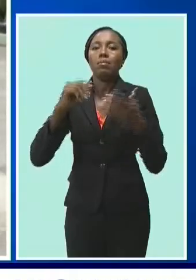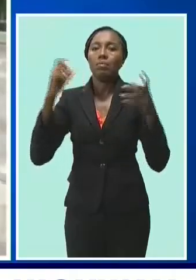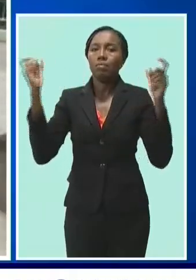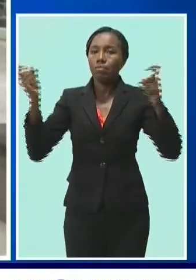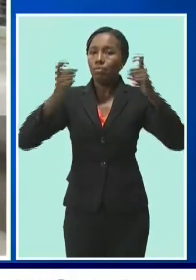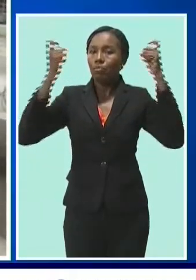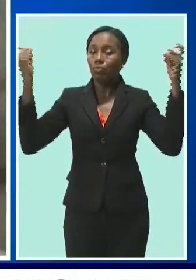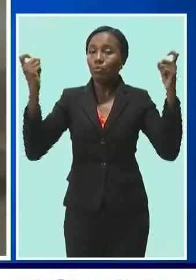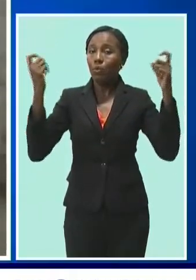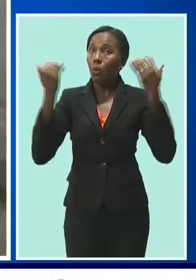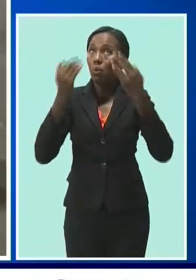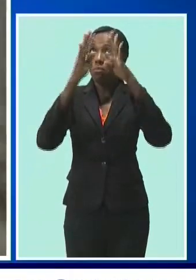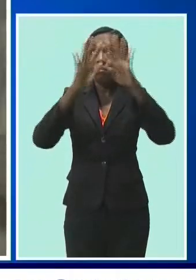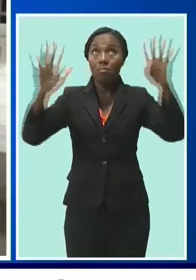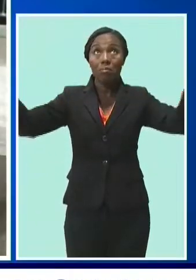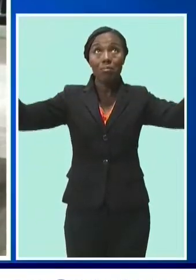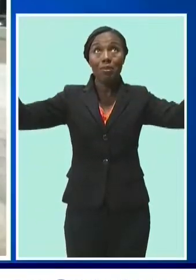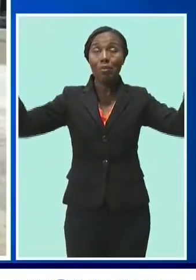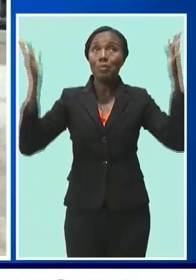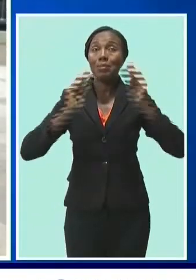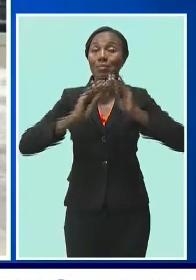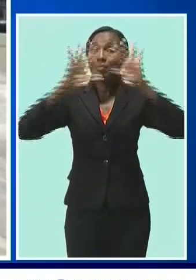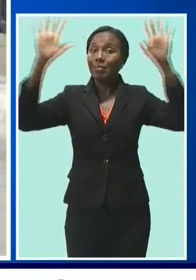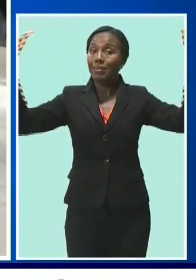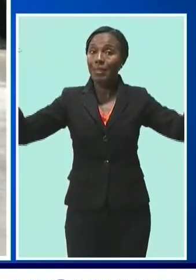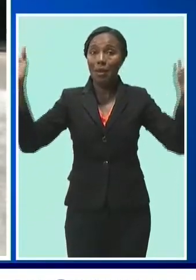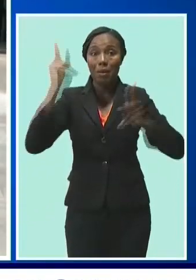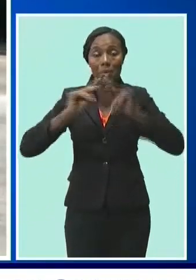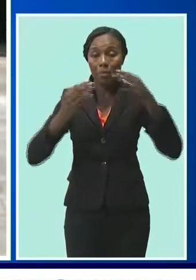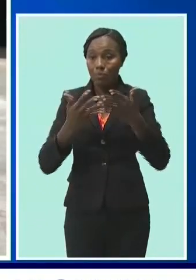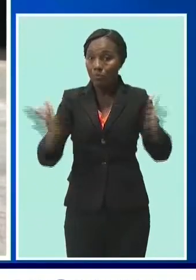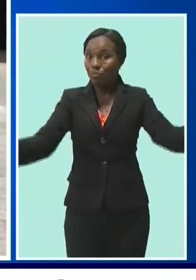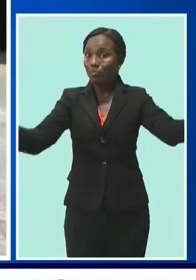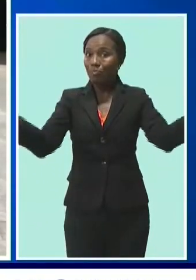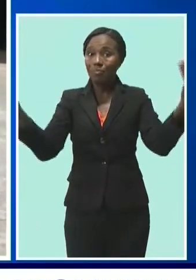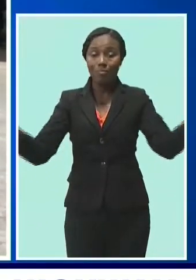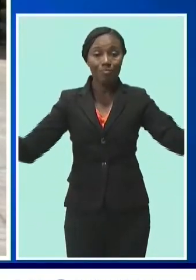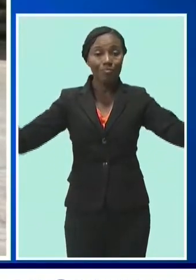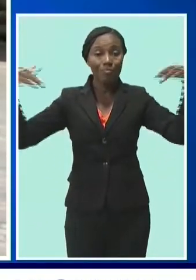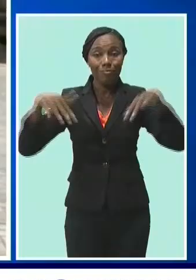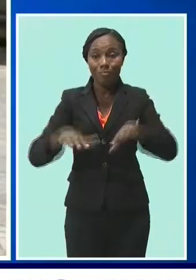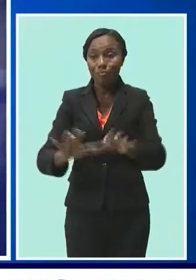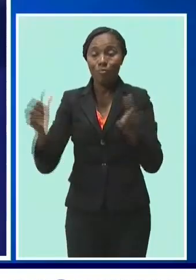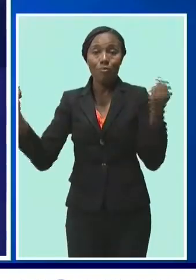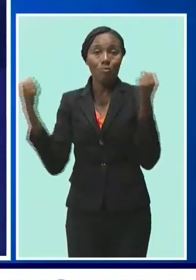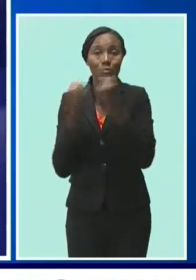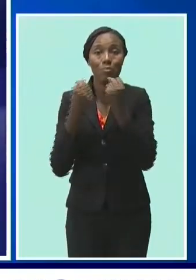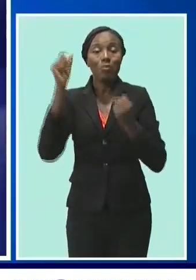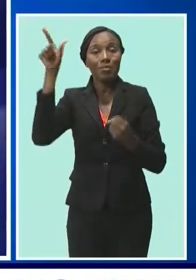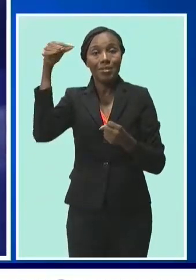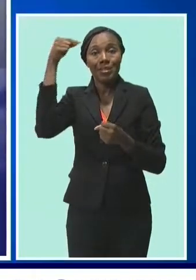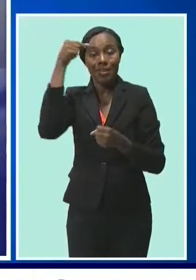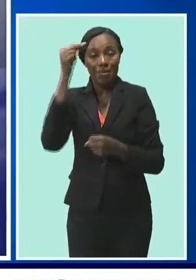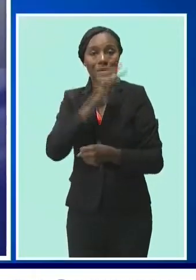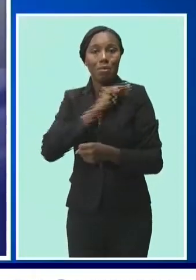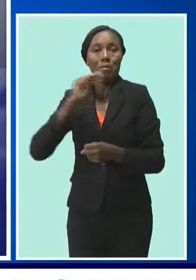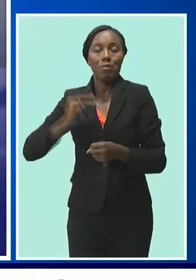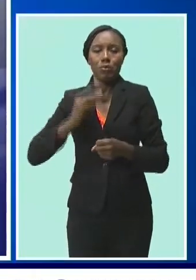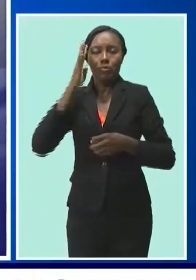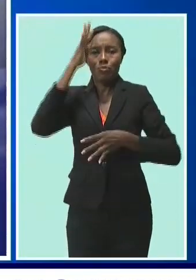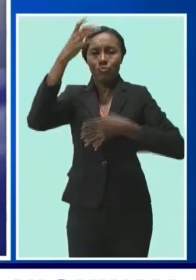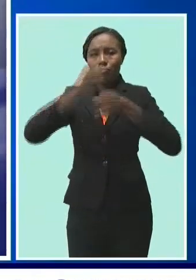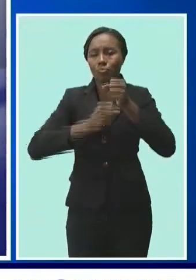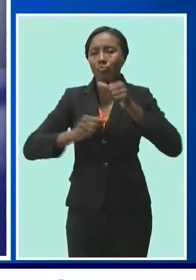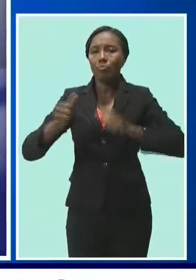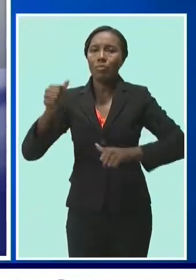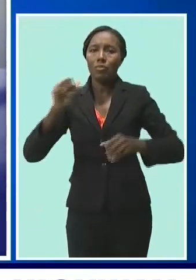fair skies, and we invite members of the public to come out and join the government, the Ministry of Creative Economy, Culture